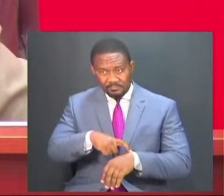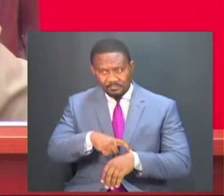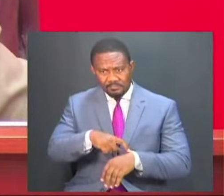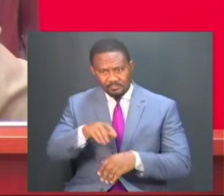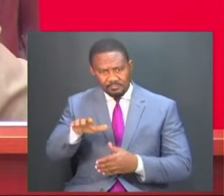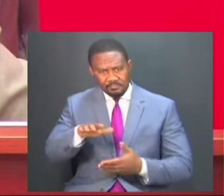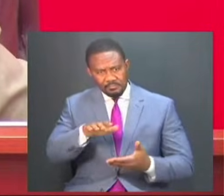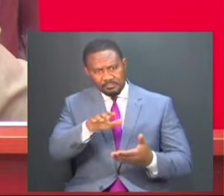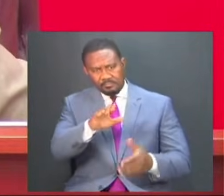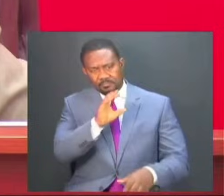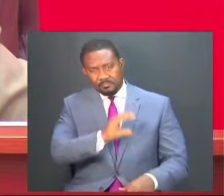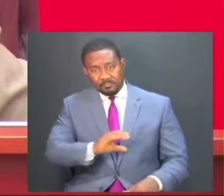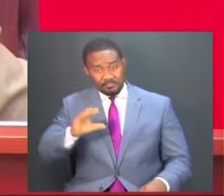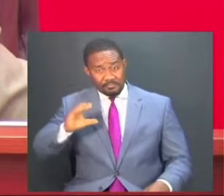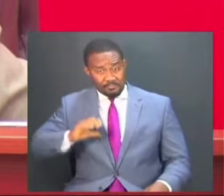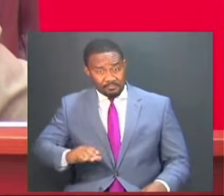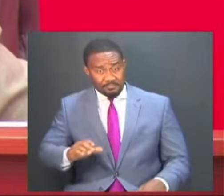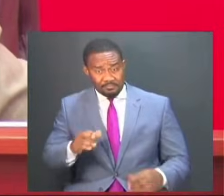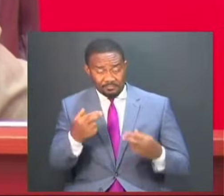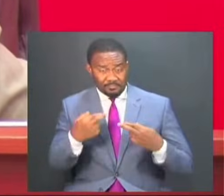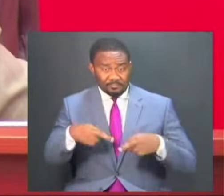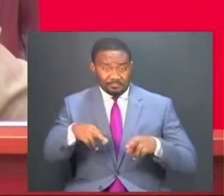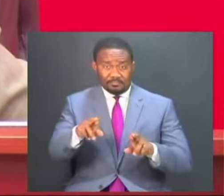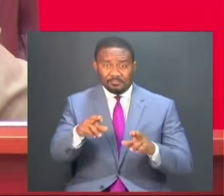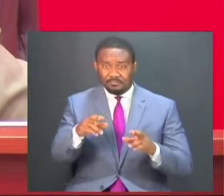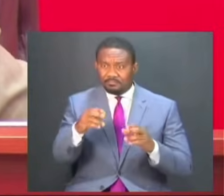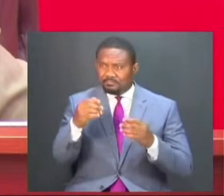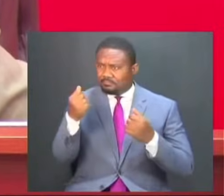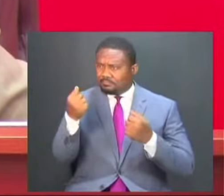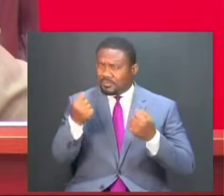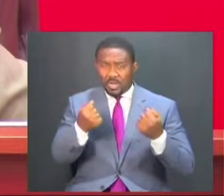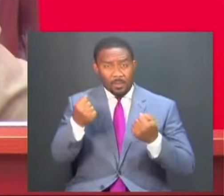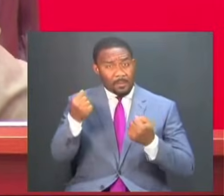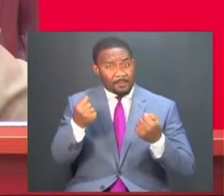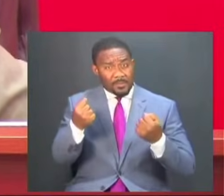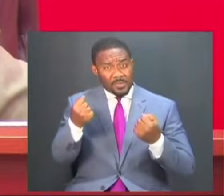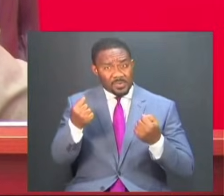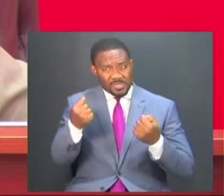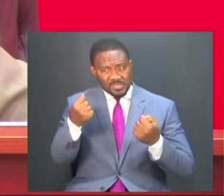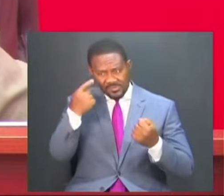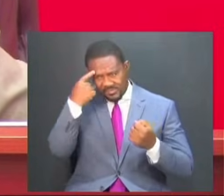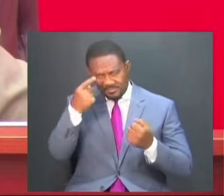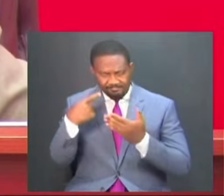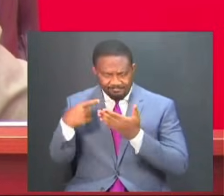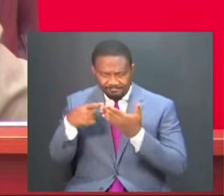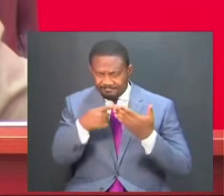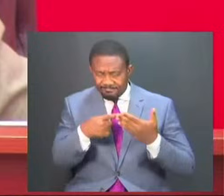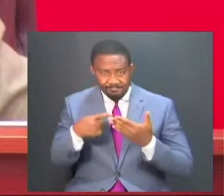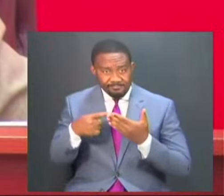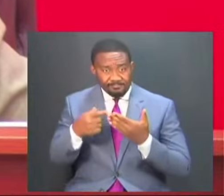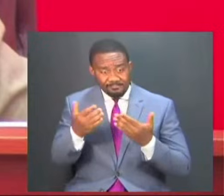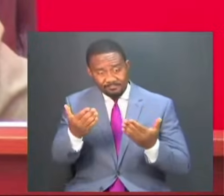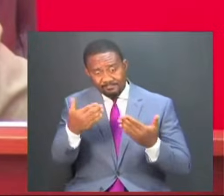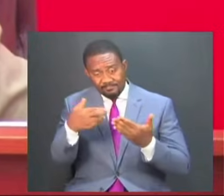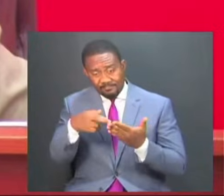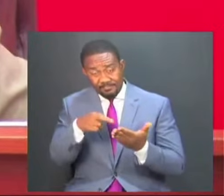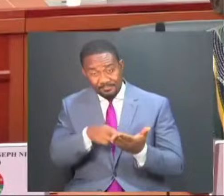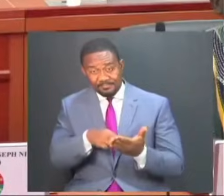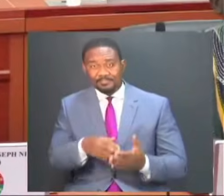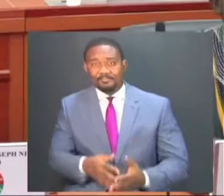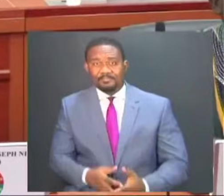to the Committee on Roads and Transportation for consideration and